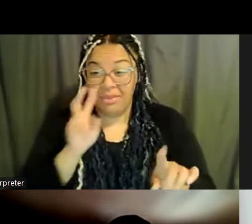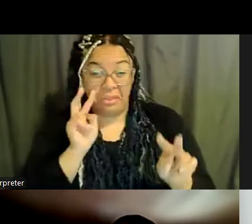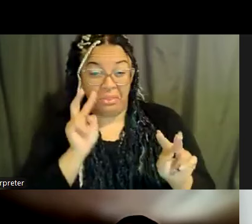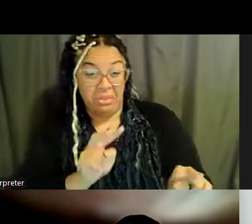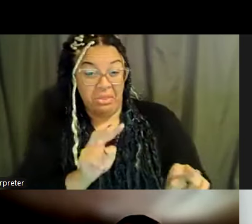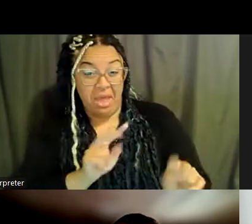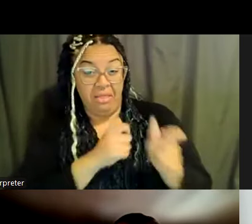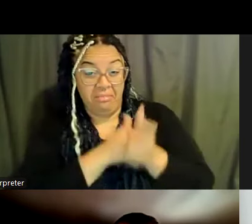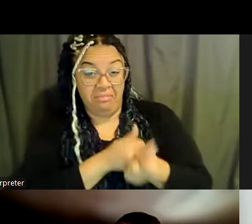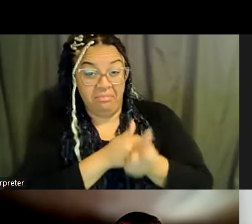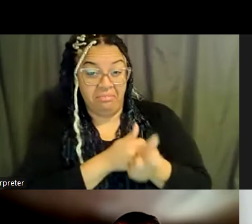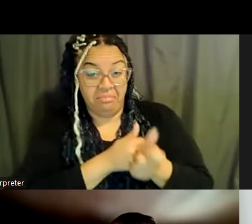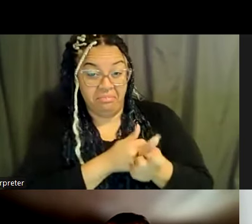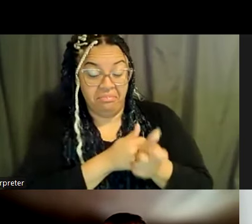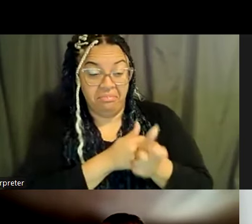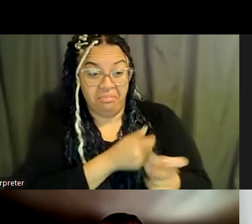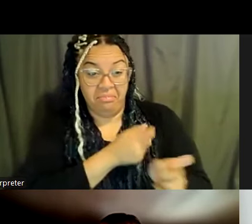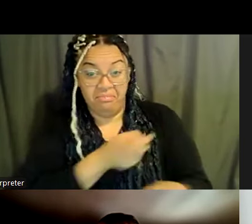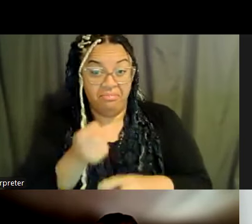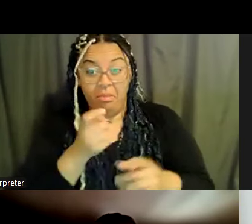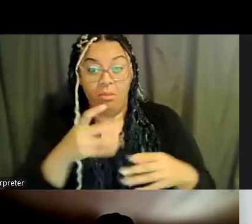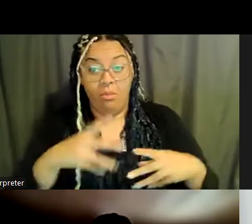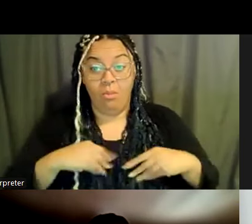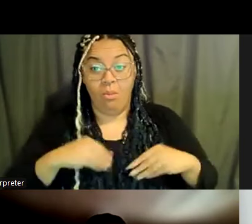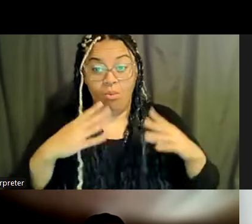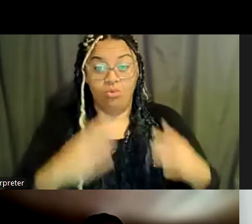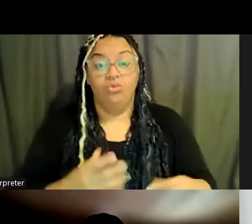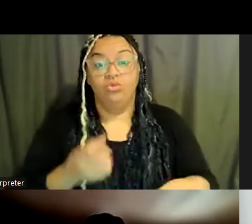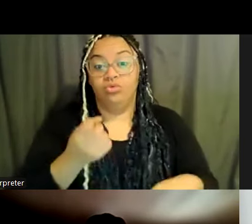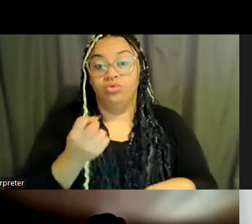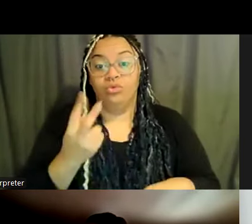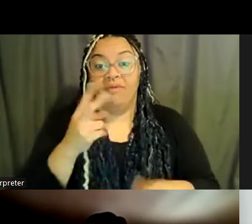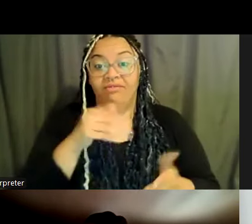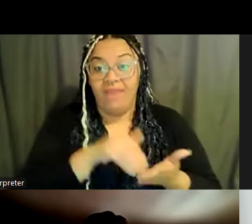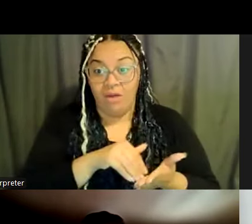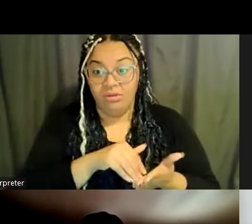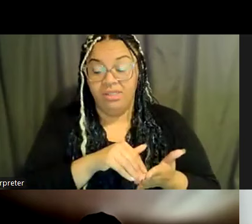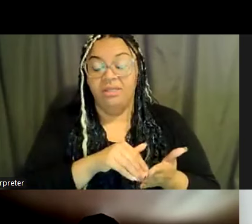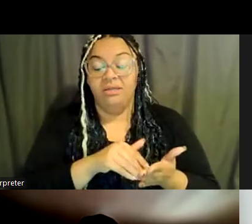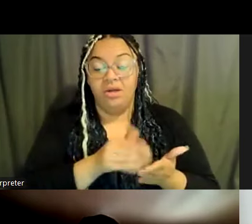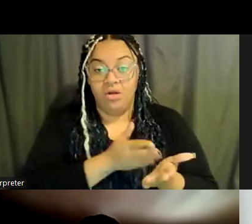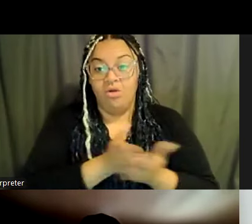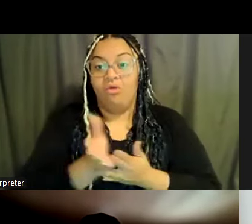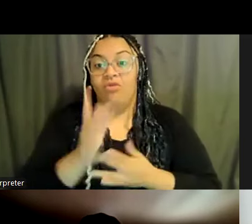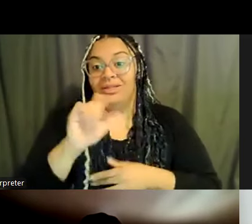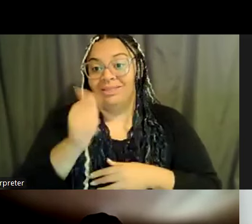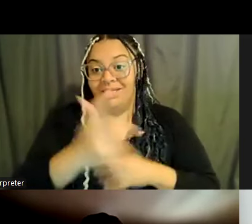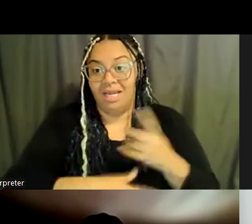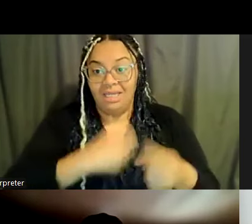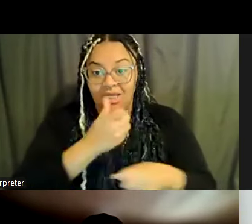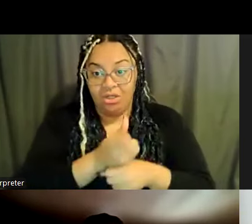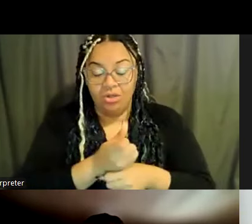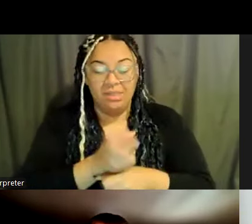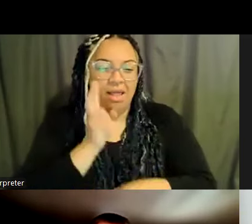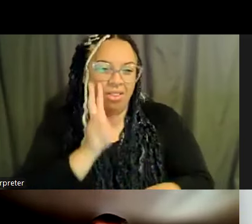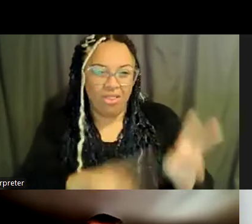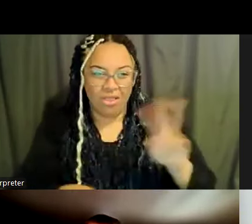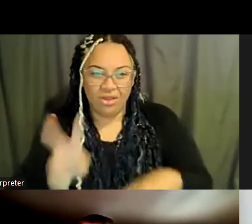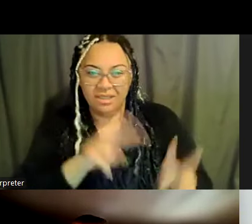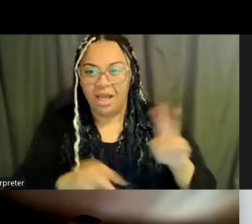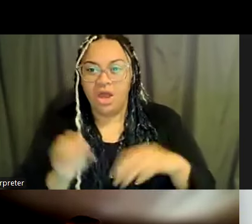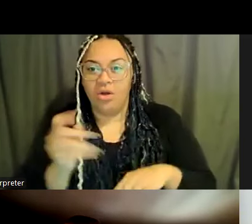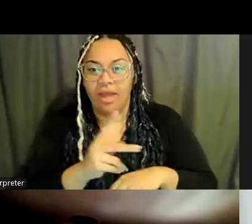tracked firearm owners, I think about 12,000 firearm owners over a decade or so, and really looked at, okay, when were